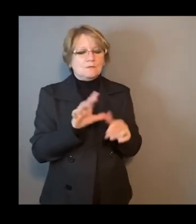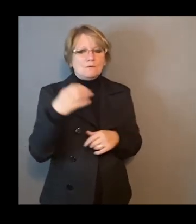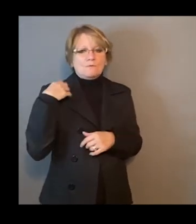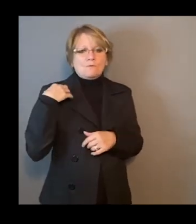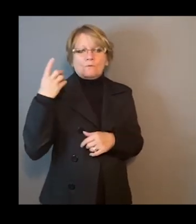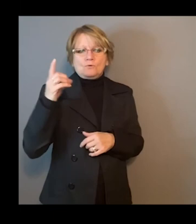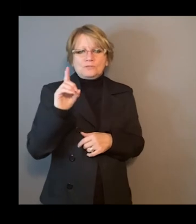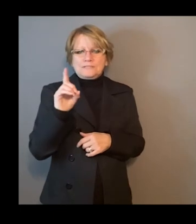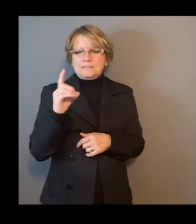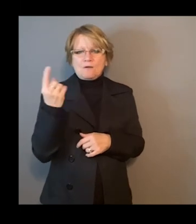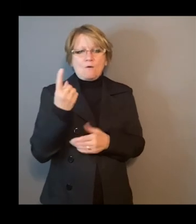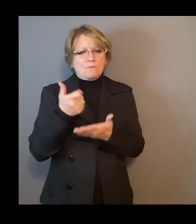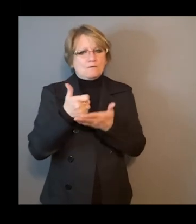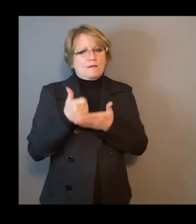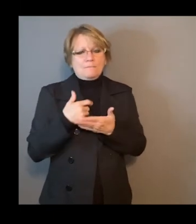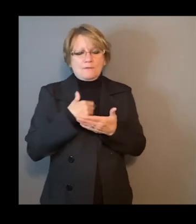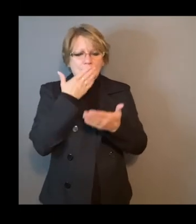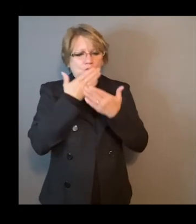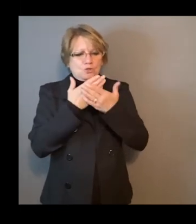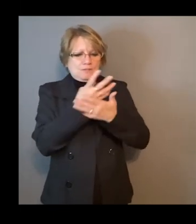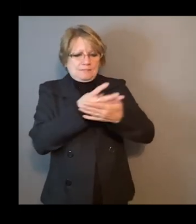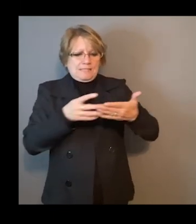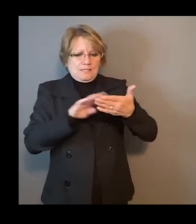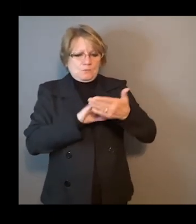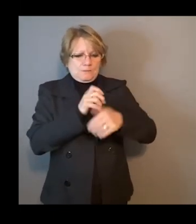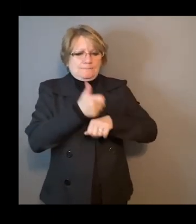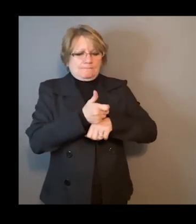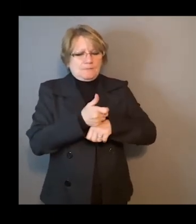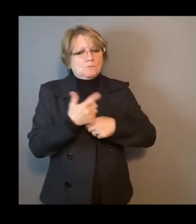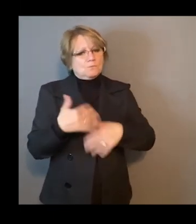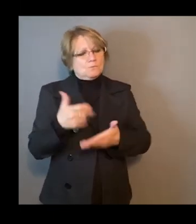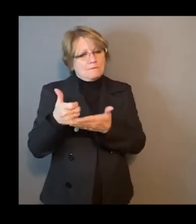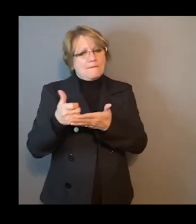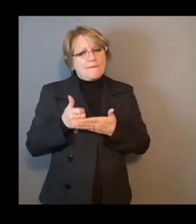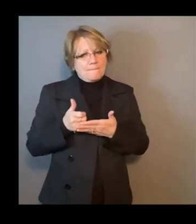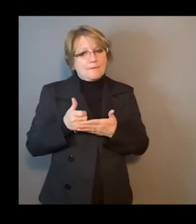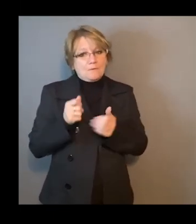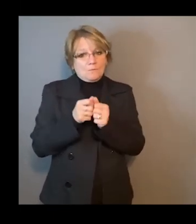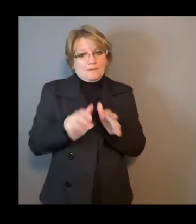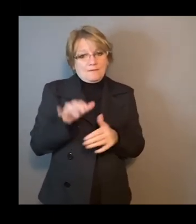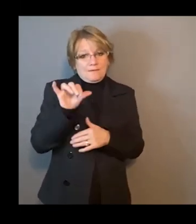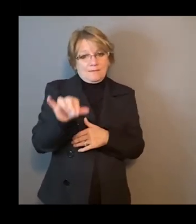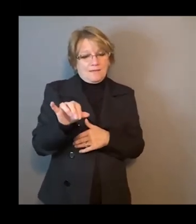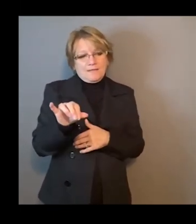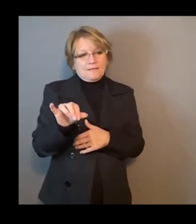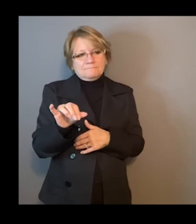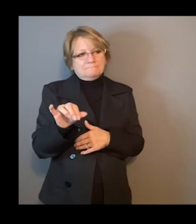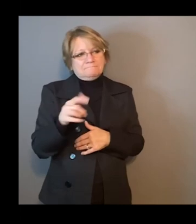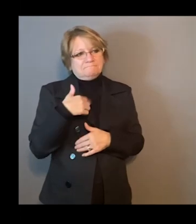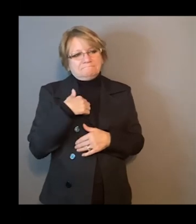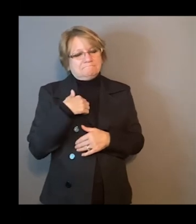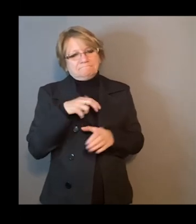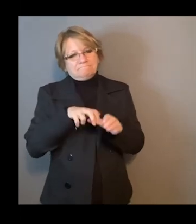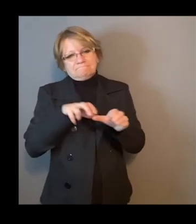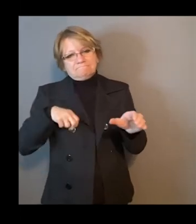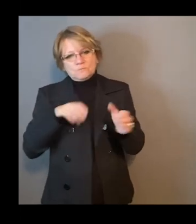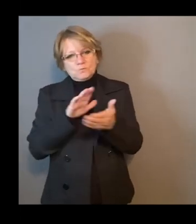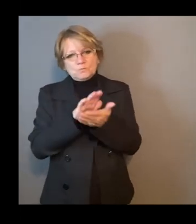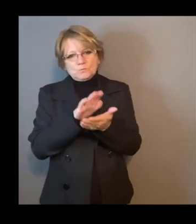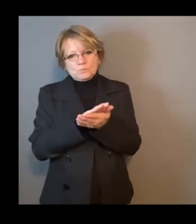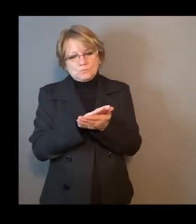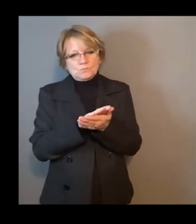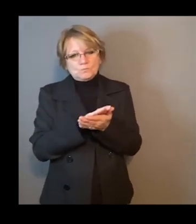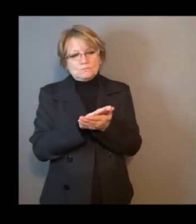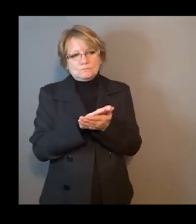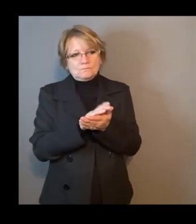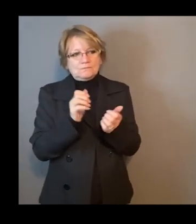on a good schedule. So I think that actually helped me, honestly, because I probably wouldn't have went to school if I didn't end up talking to